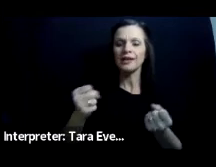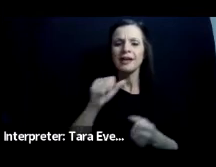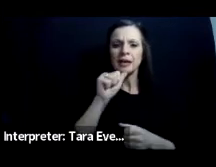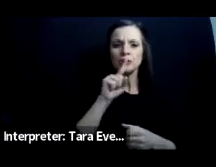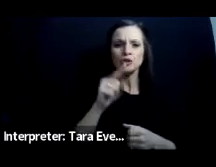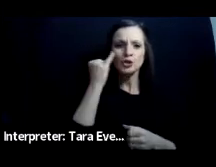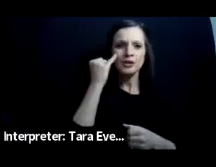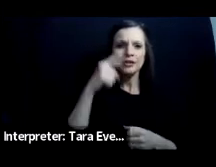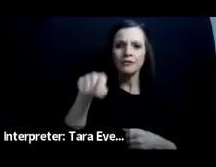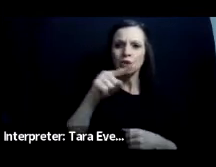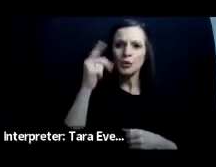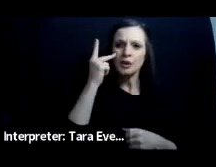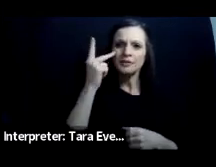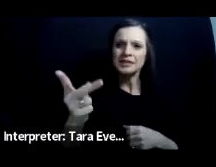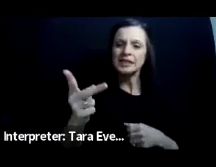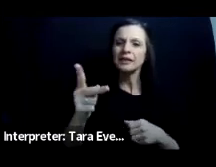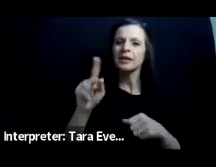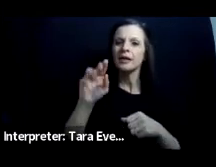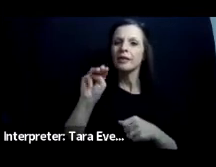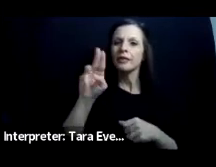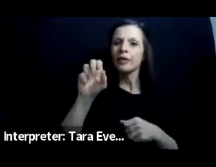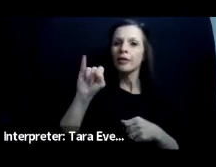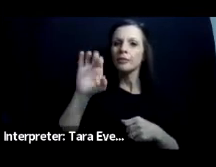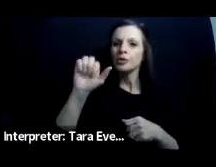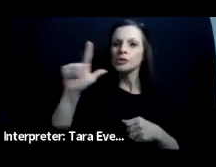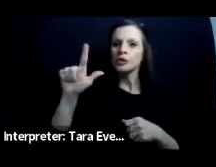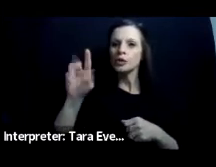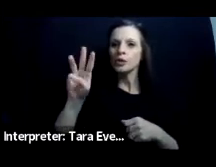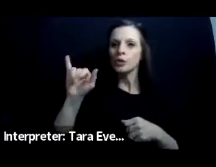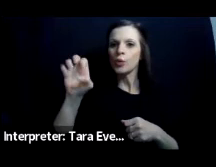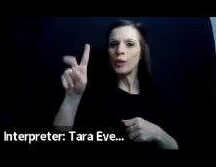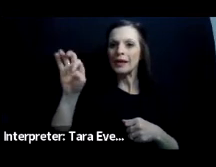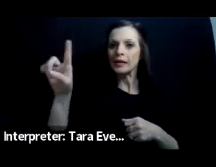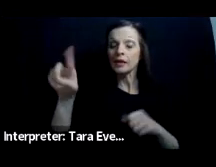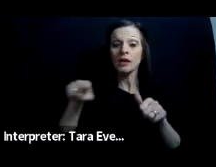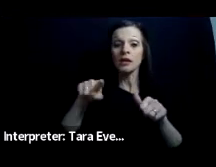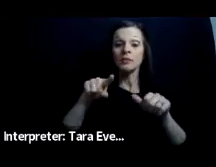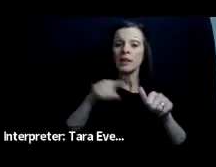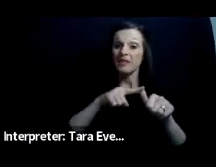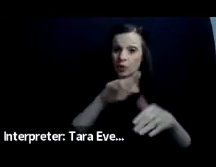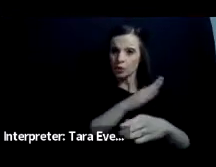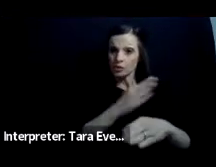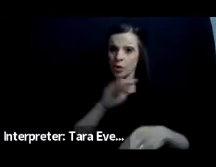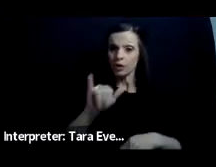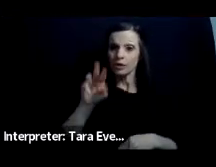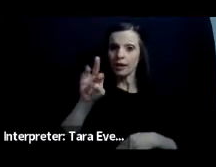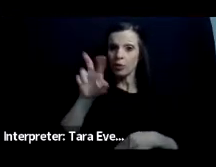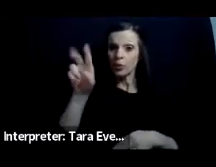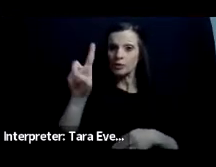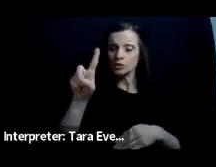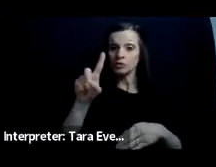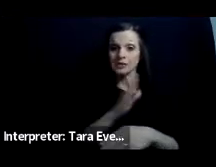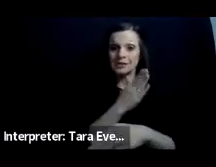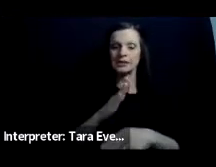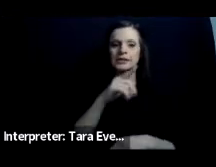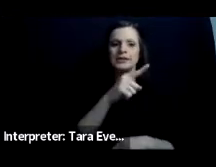heard the soundtrack from the musical Wicked, but the first song that the wizard sings, he makes the statement that everyone deserves the chance